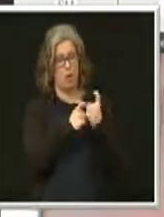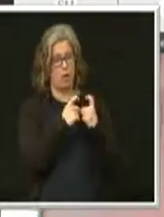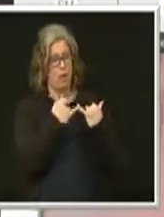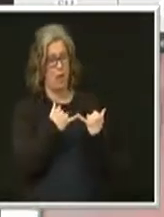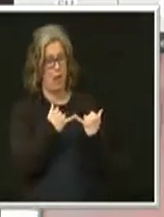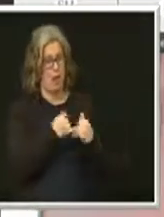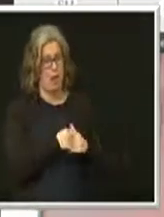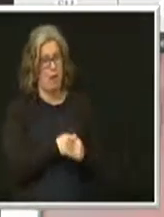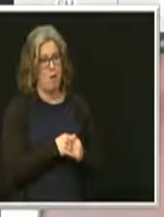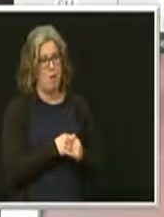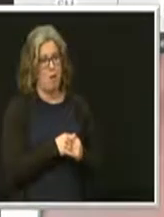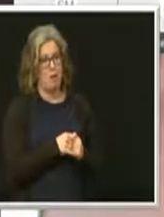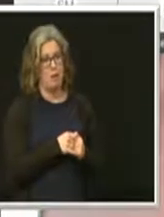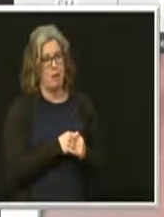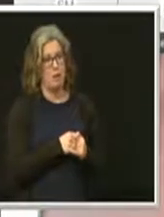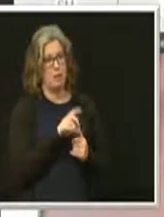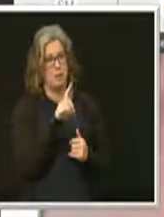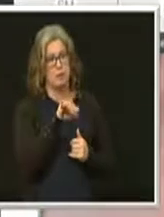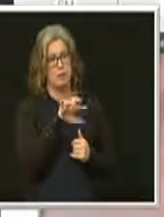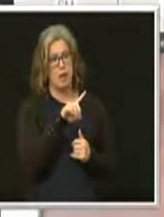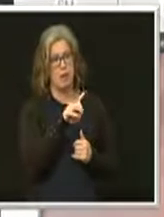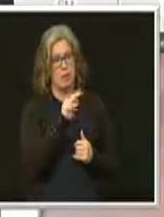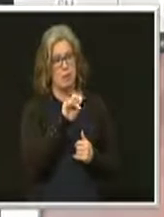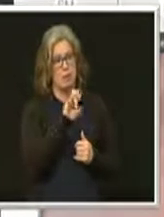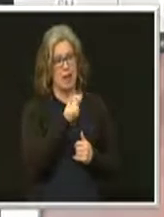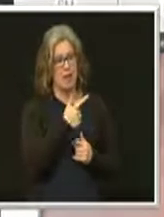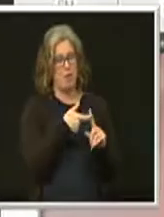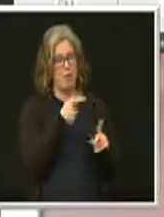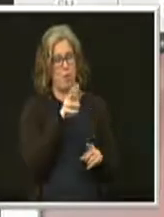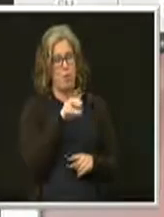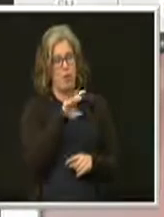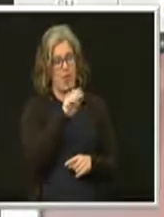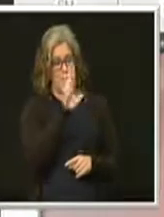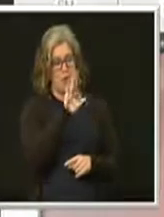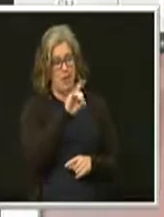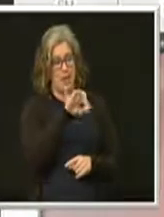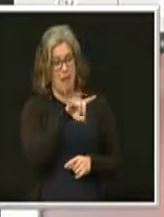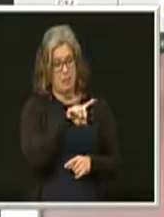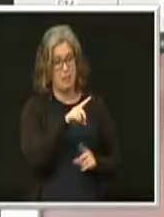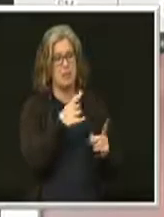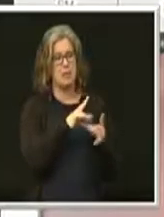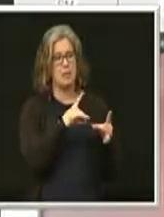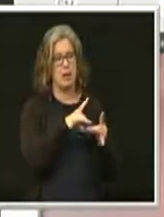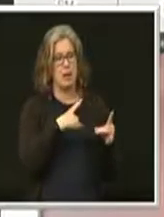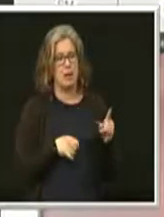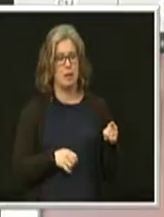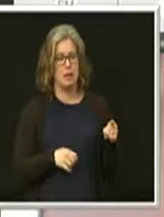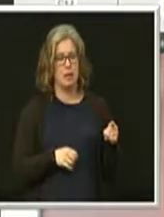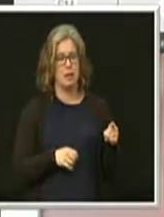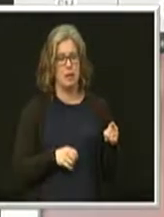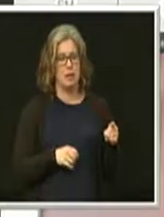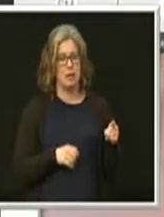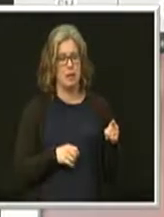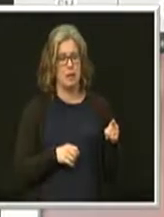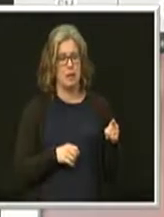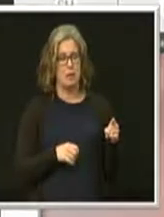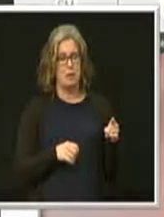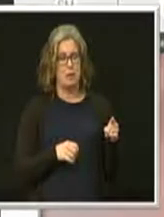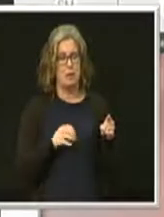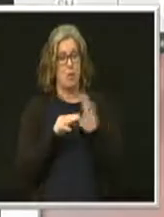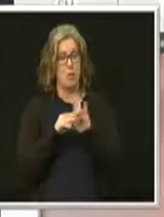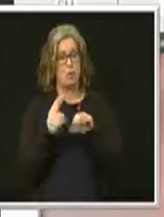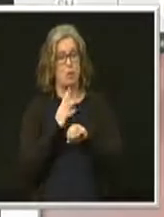right now. David Mattingly from WAVE, hello David, is saying models being used by the